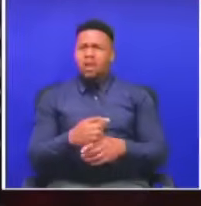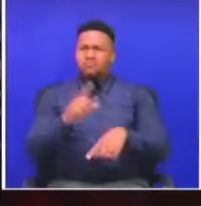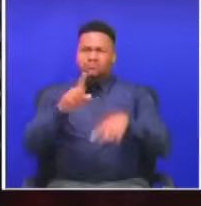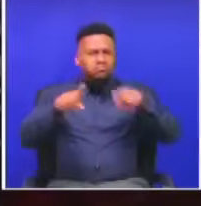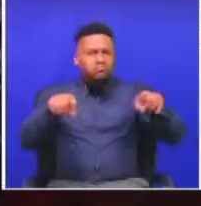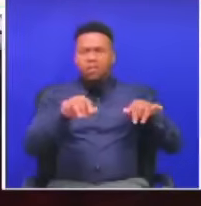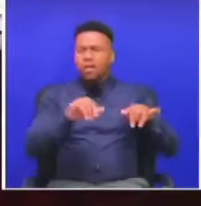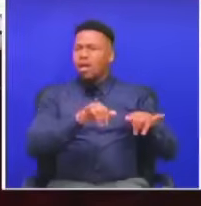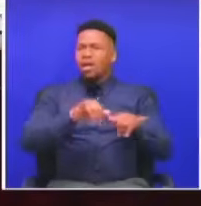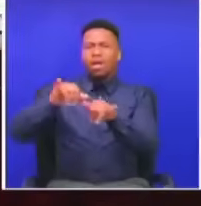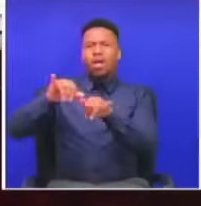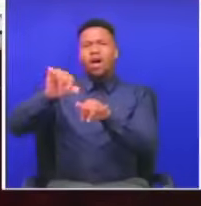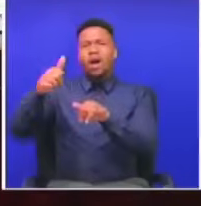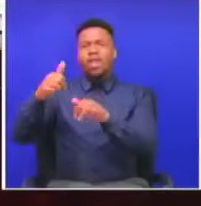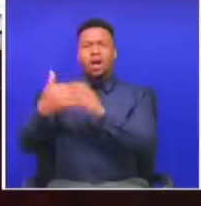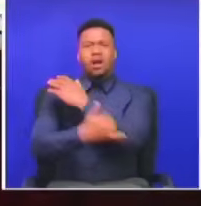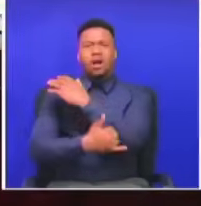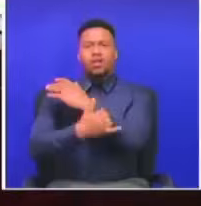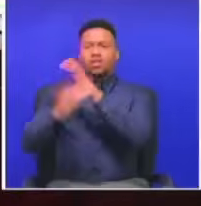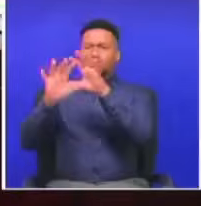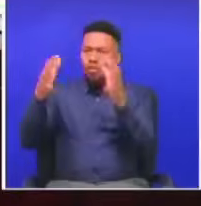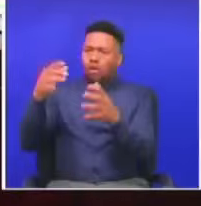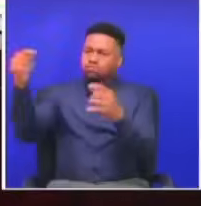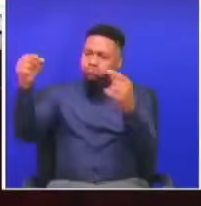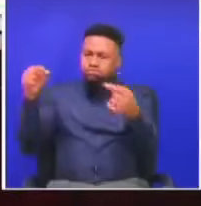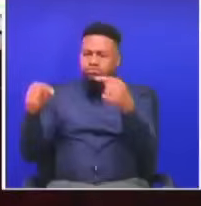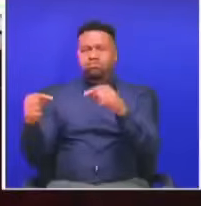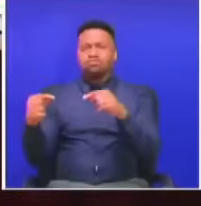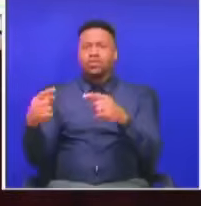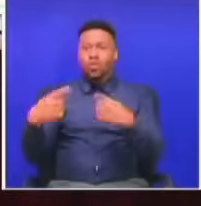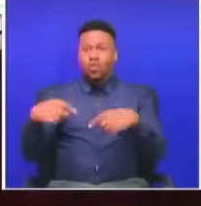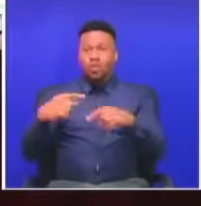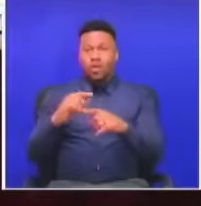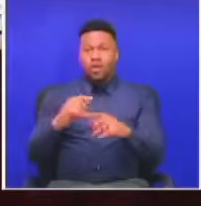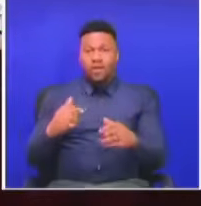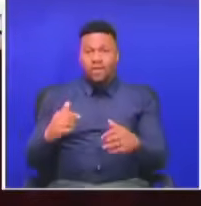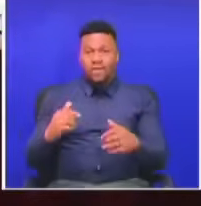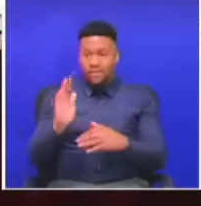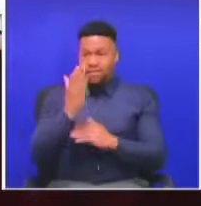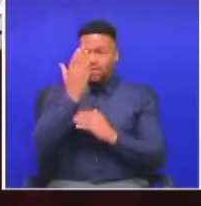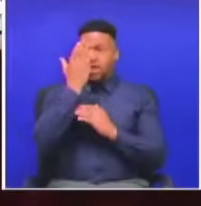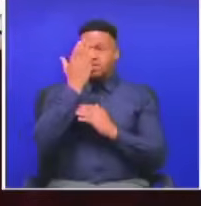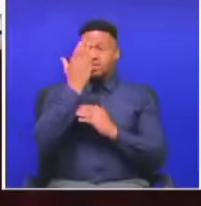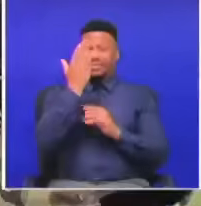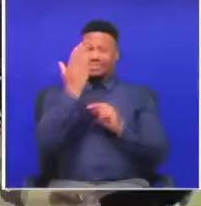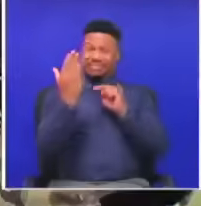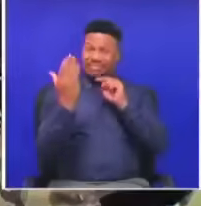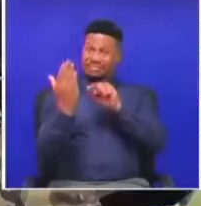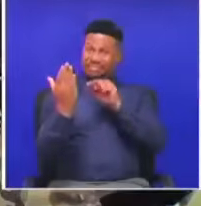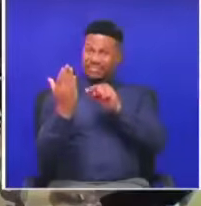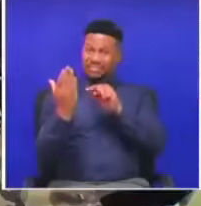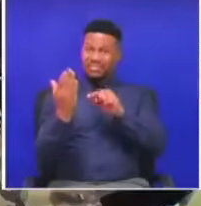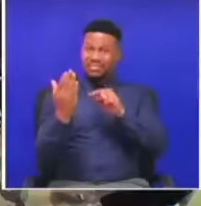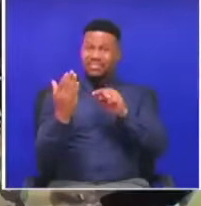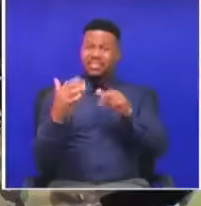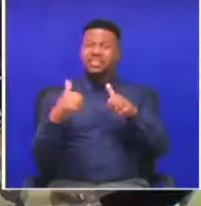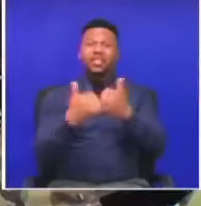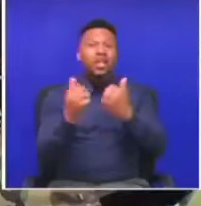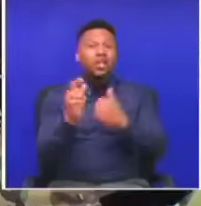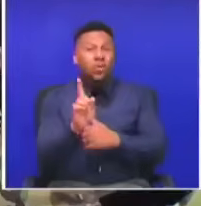world, our own country is facing the prospect of significantly higher tariffs